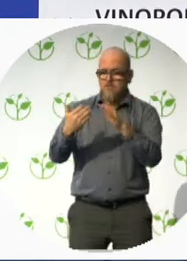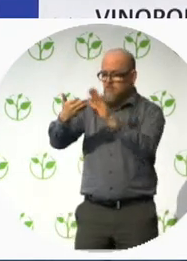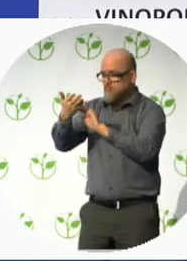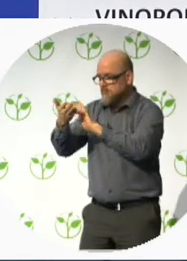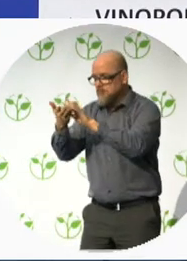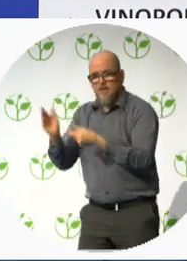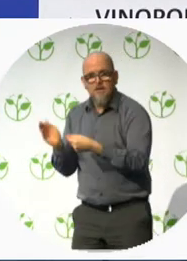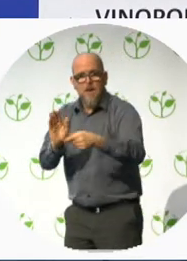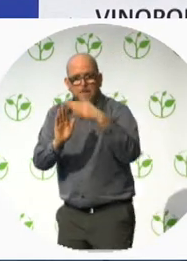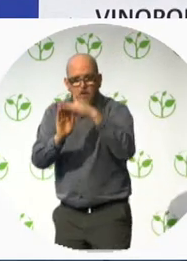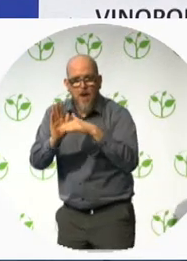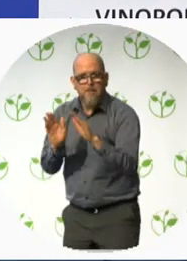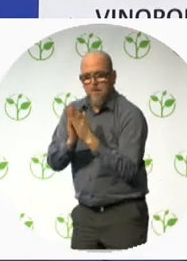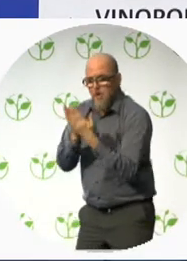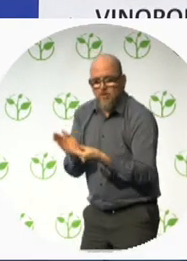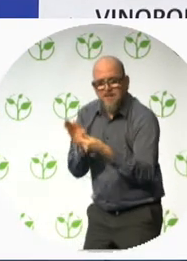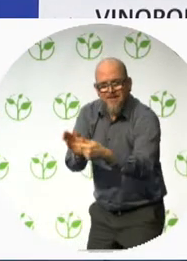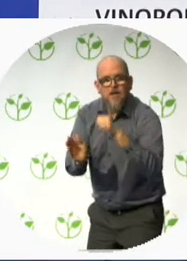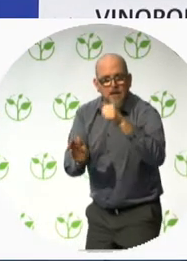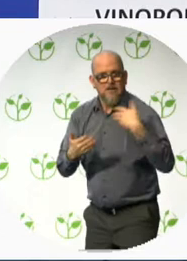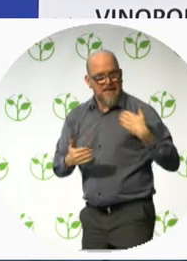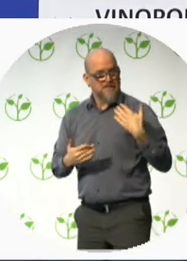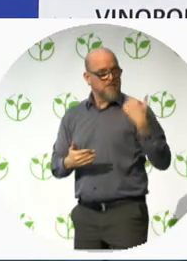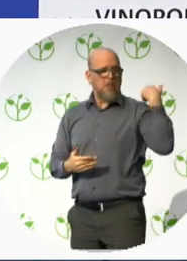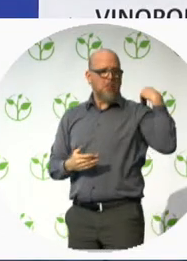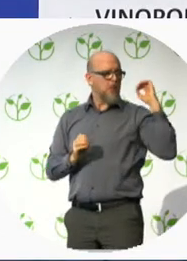were books. It was absolutely incredible.